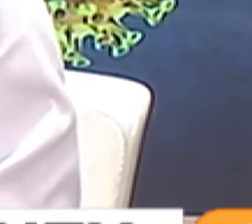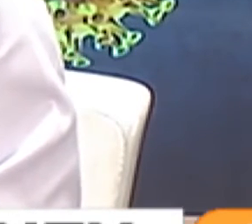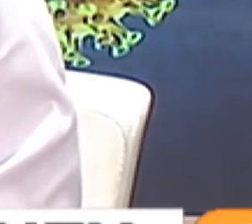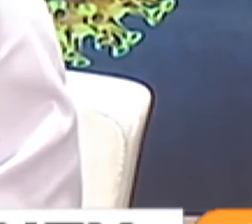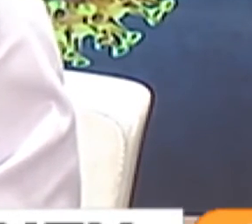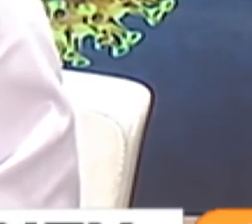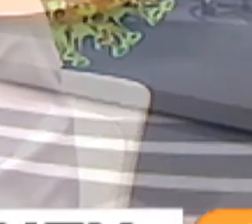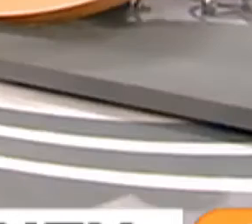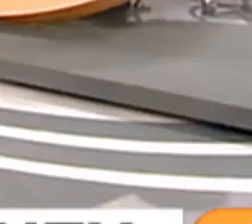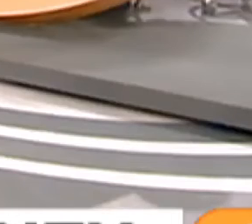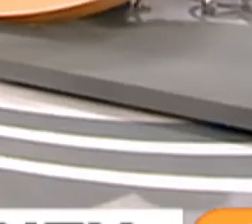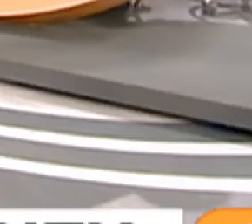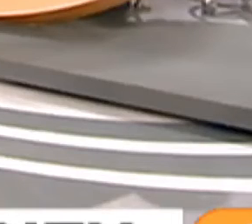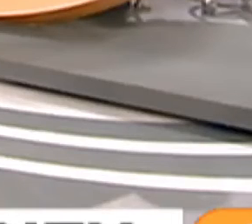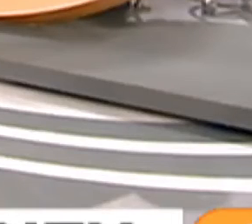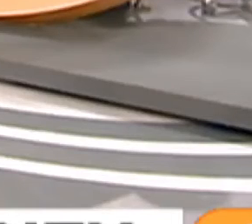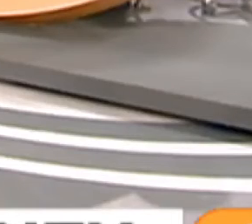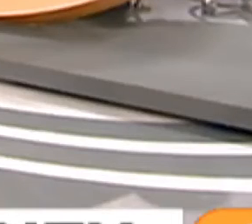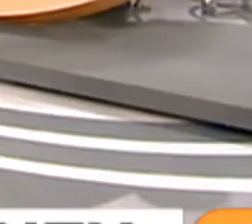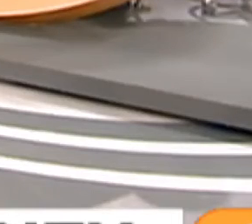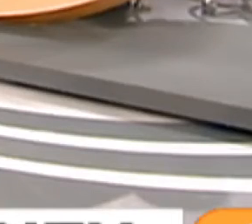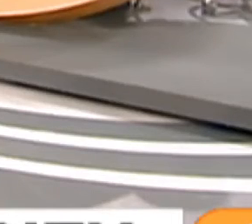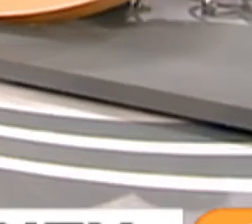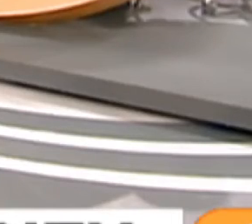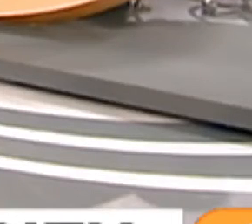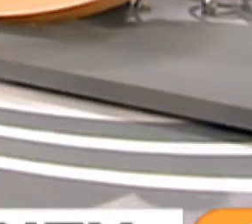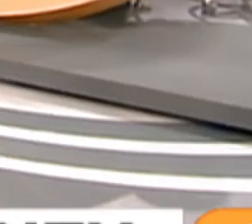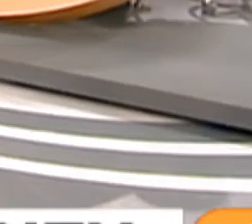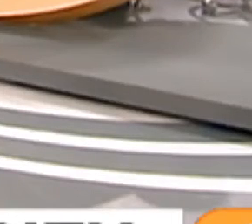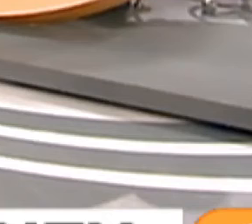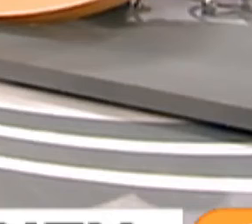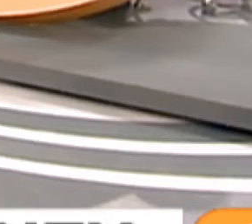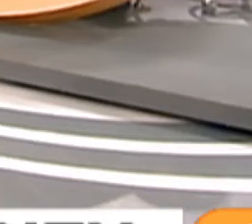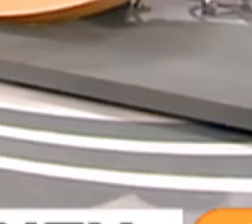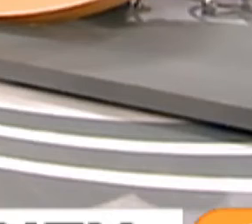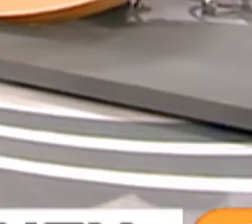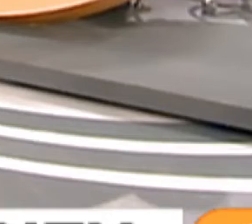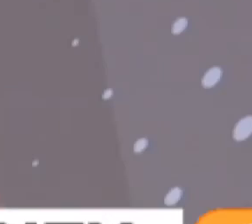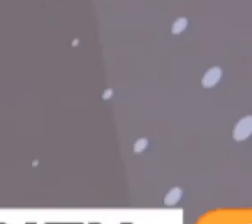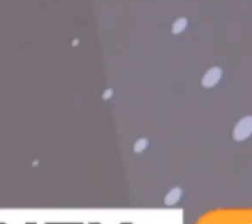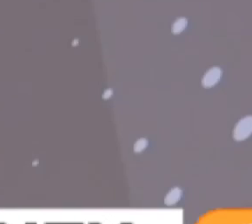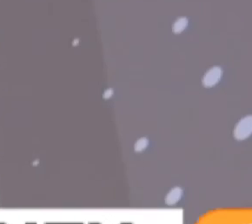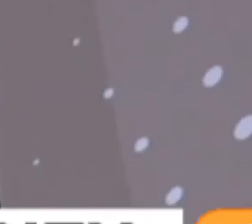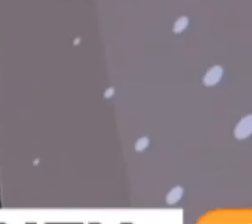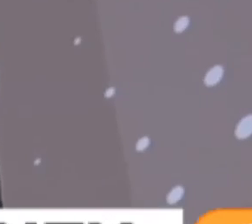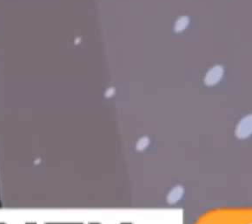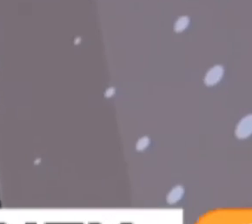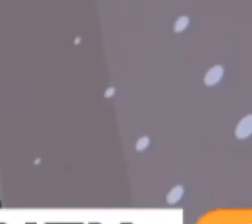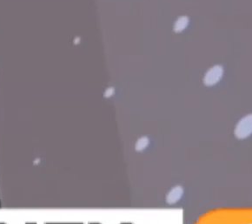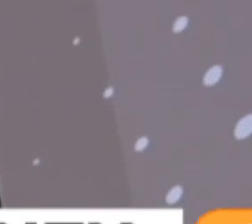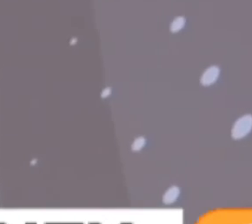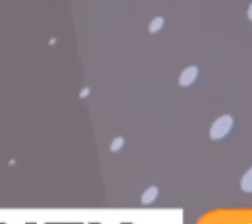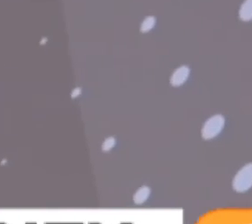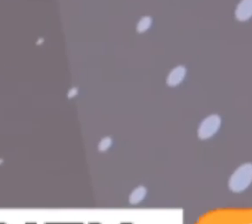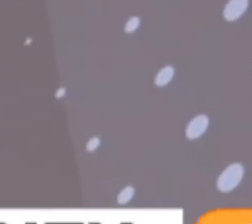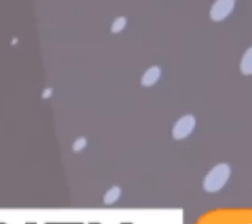So I think these need to you know, think thoroughly and deeply about parents,